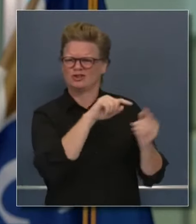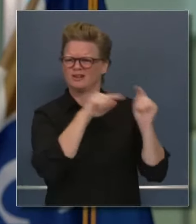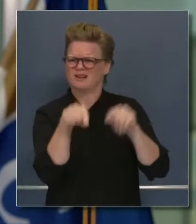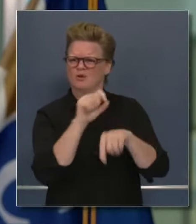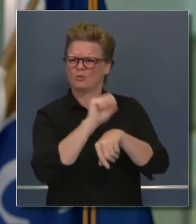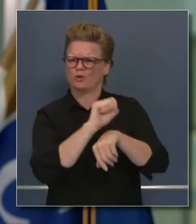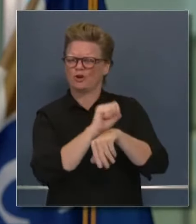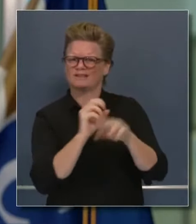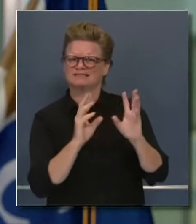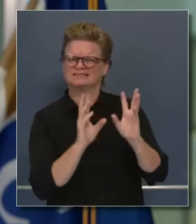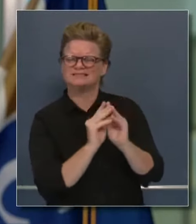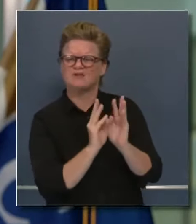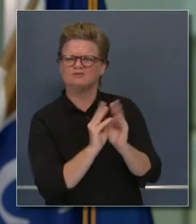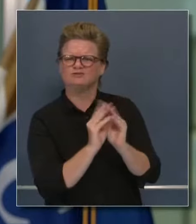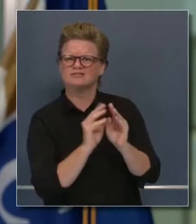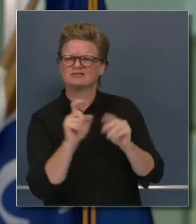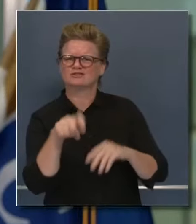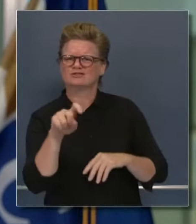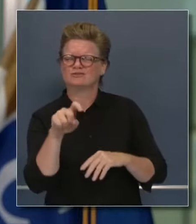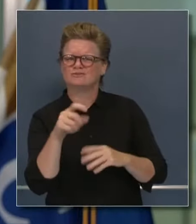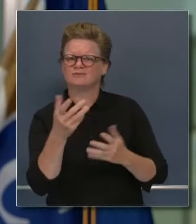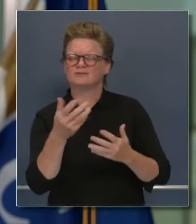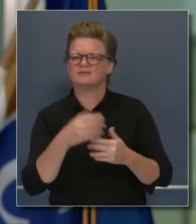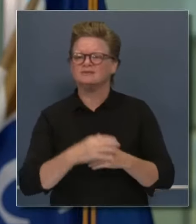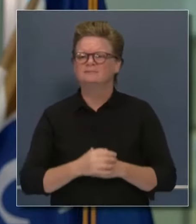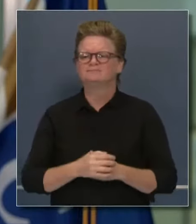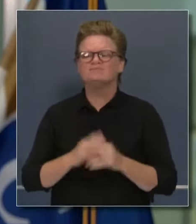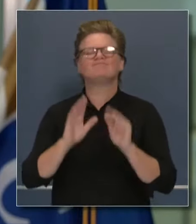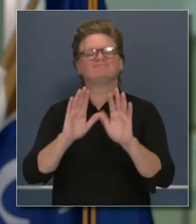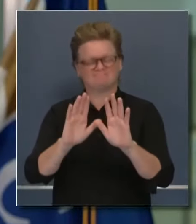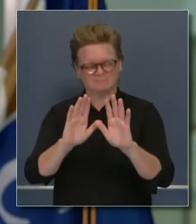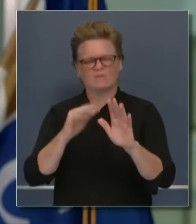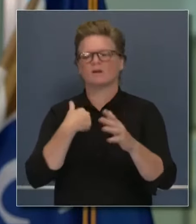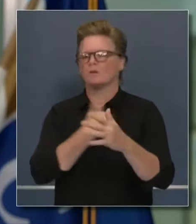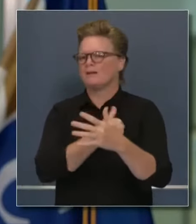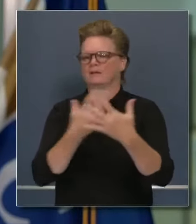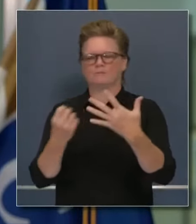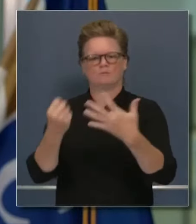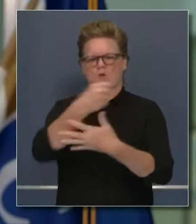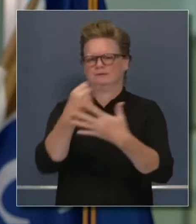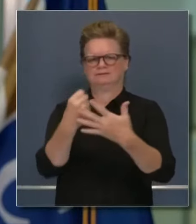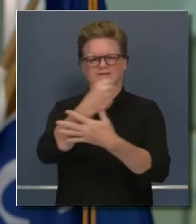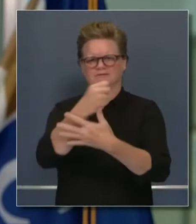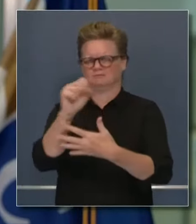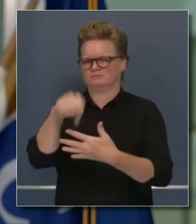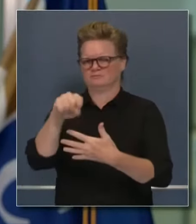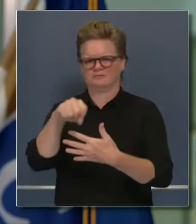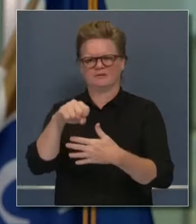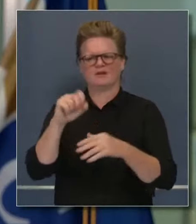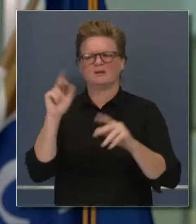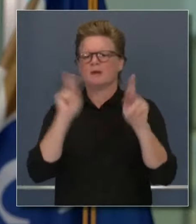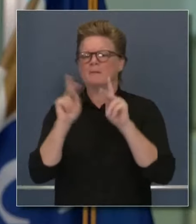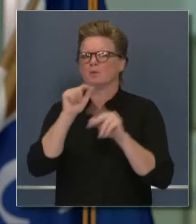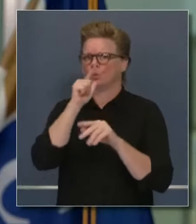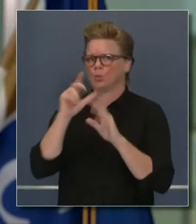We're prioritizing addressing the immediate needs as it relates to those that have been evacuated, those that are